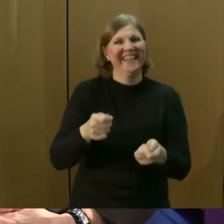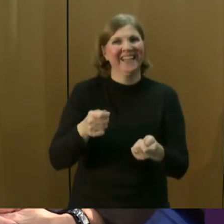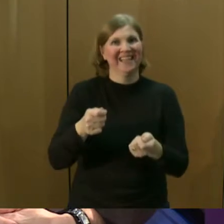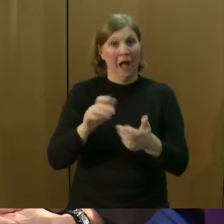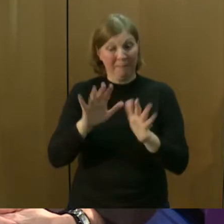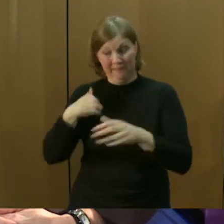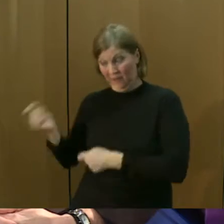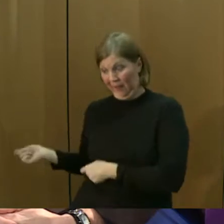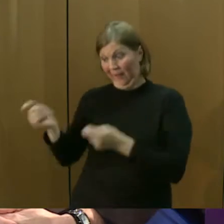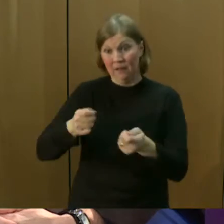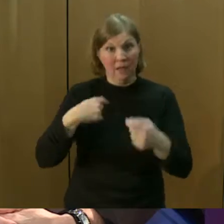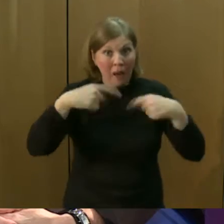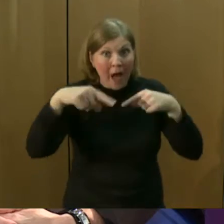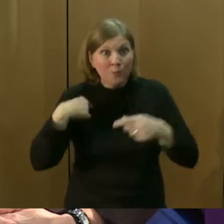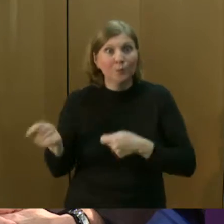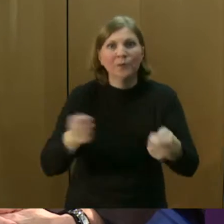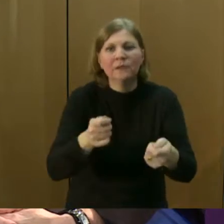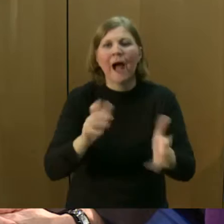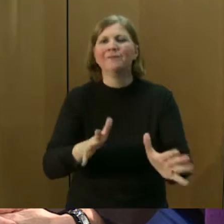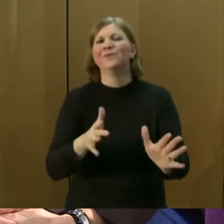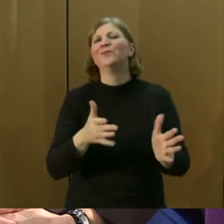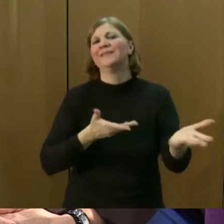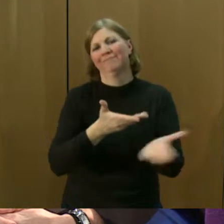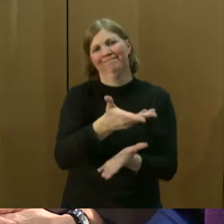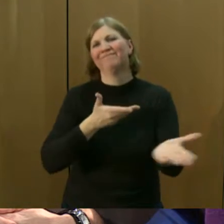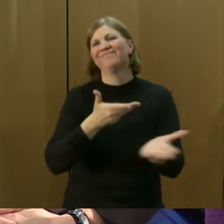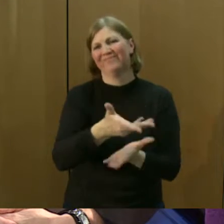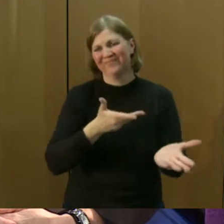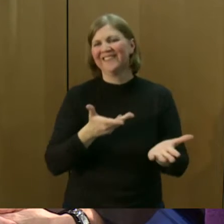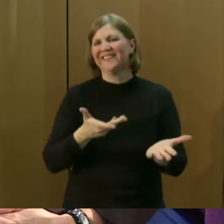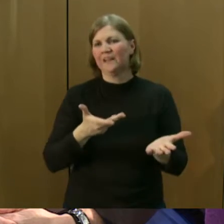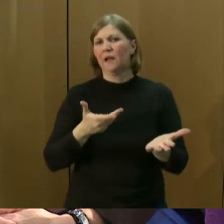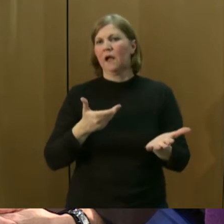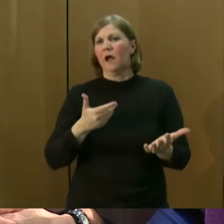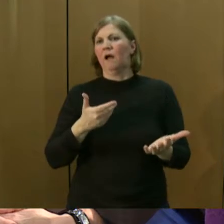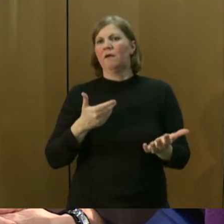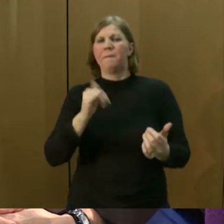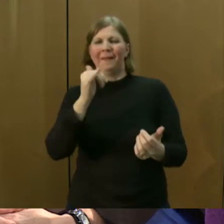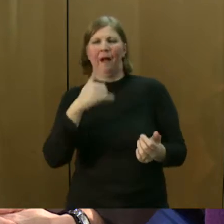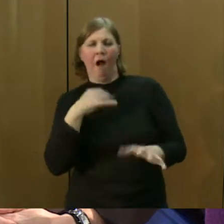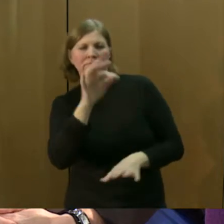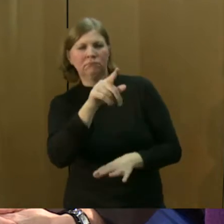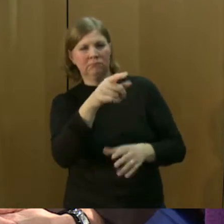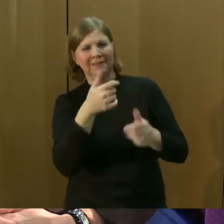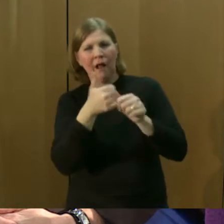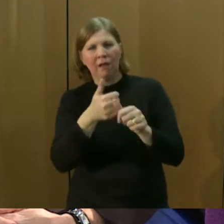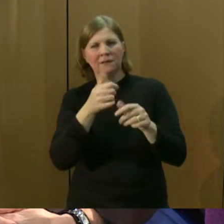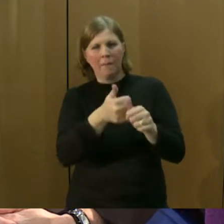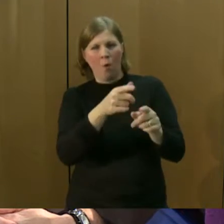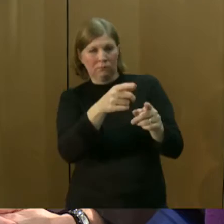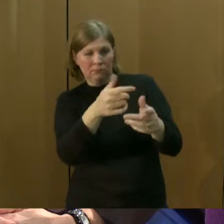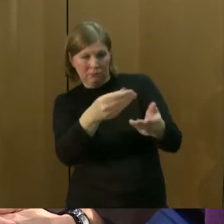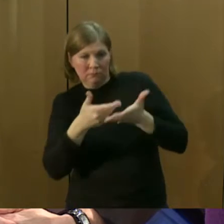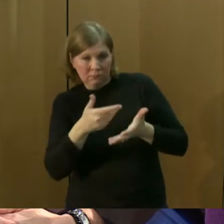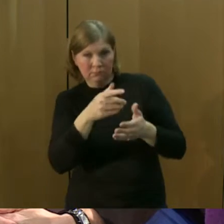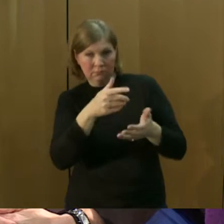sure if a venue is going to provide you something, are you going to have to pay for it? Do you know how much it is? Is that included in the hire? Is that